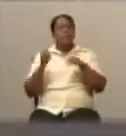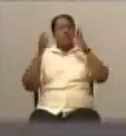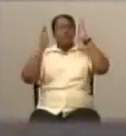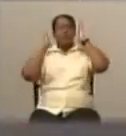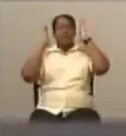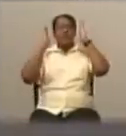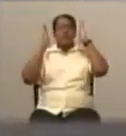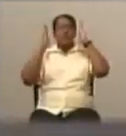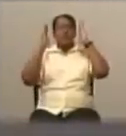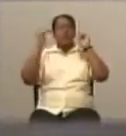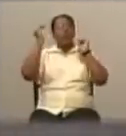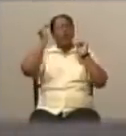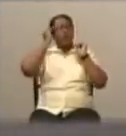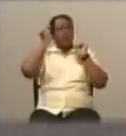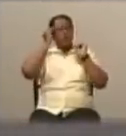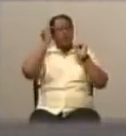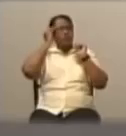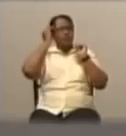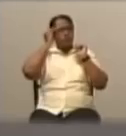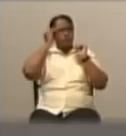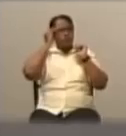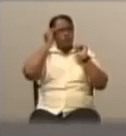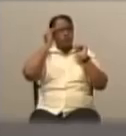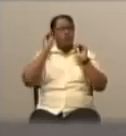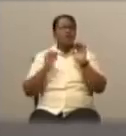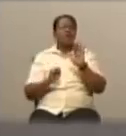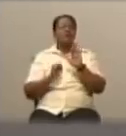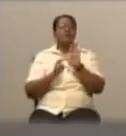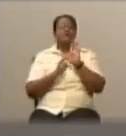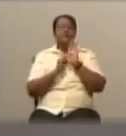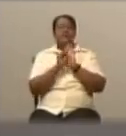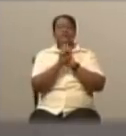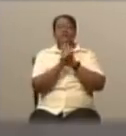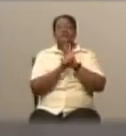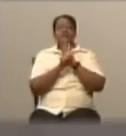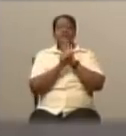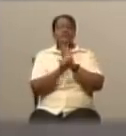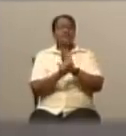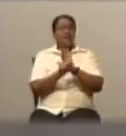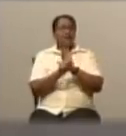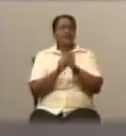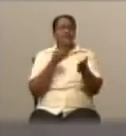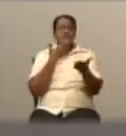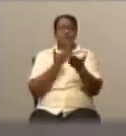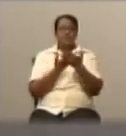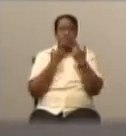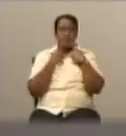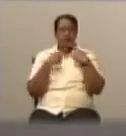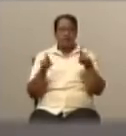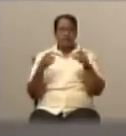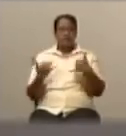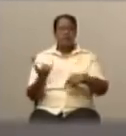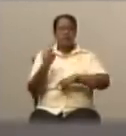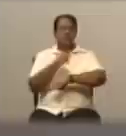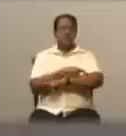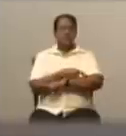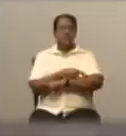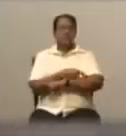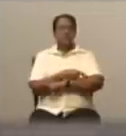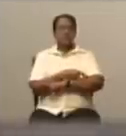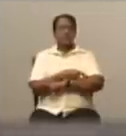may acknowledge the signs. In the gospel today, we proclaim, the Lord remind us that will be